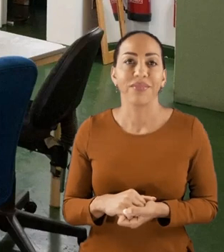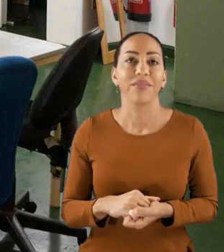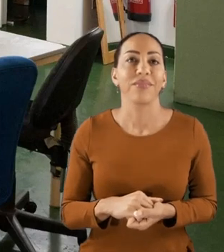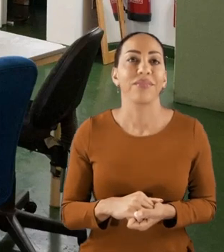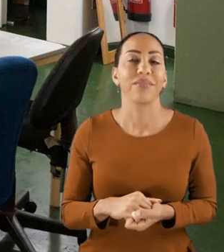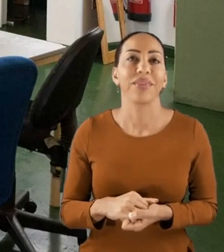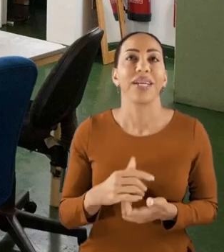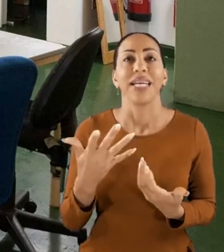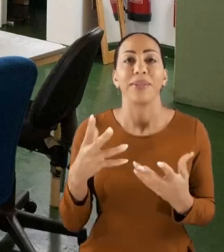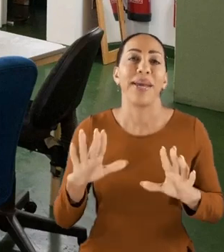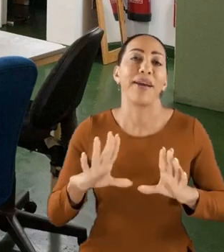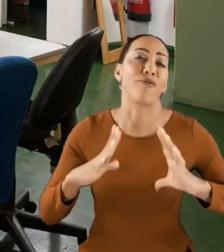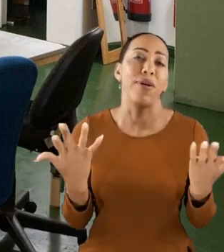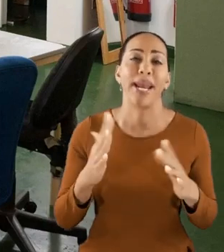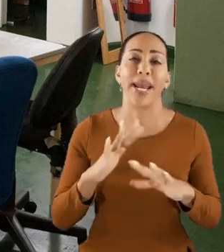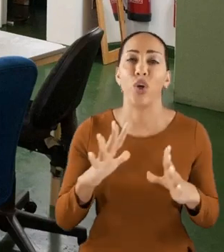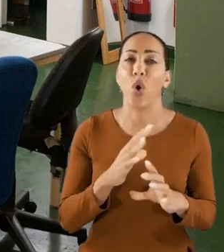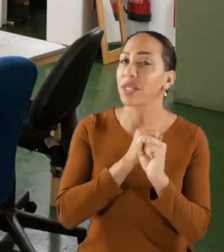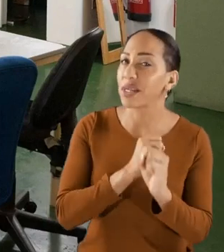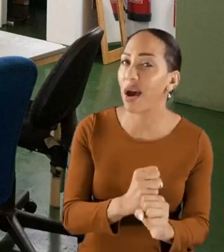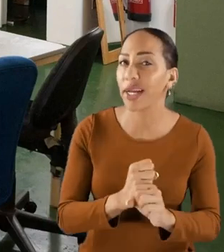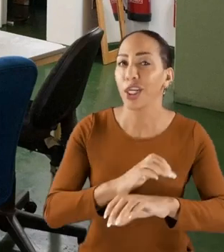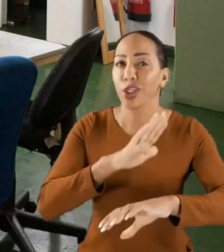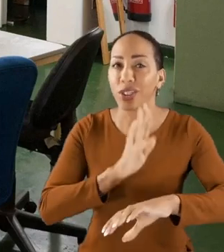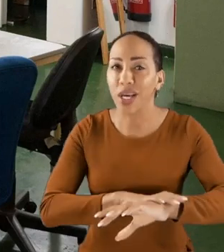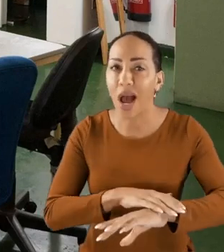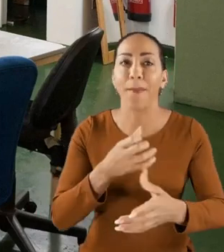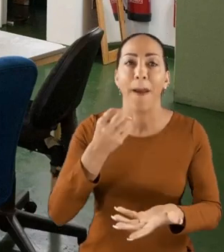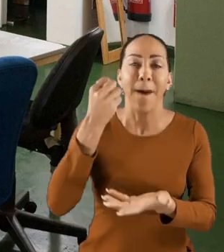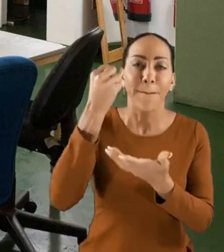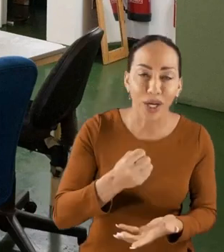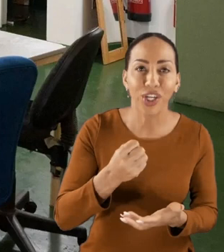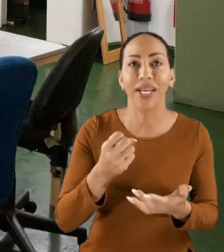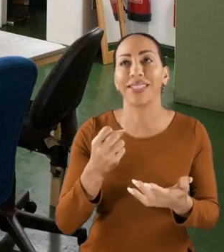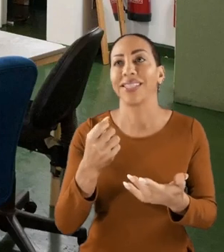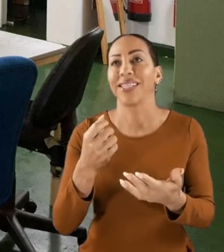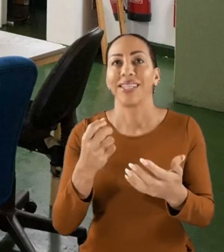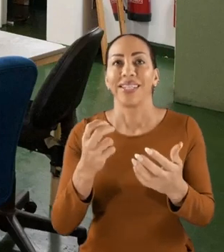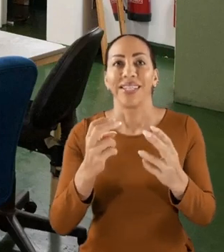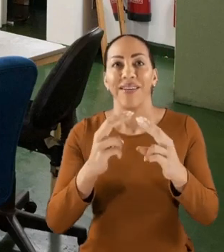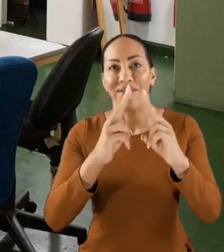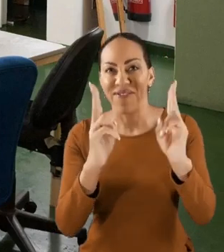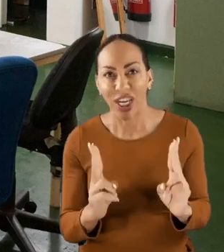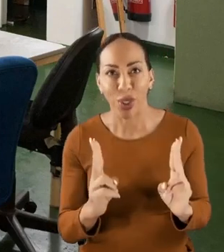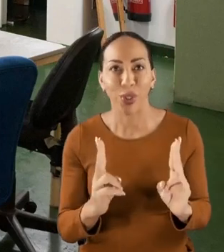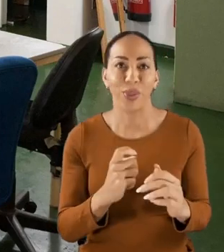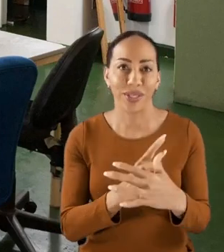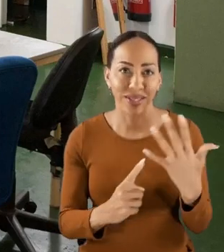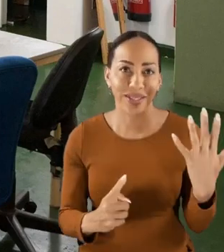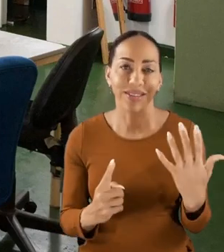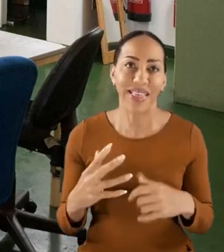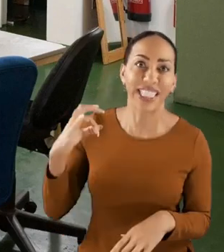about not being tied to venues and venue budgets and times. That's also an advantage of the project, that